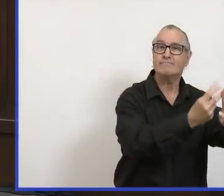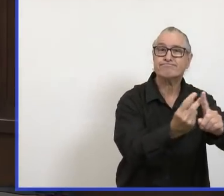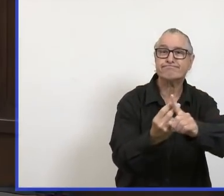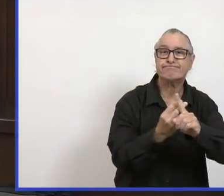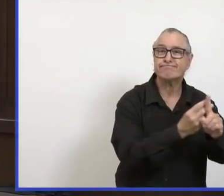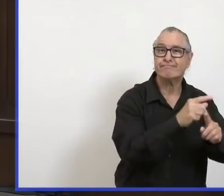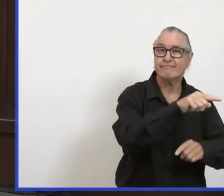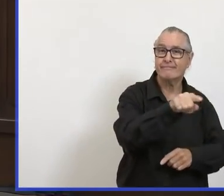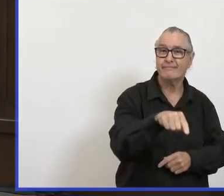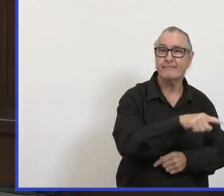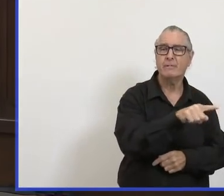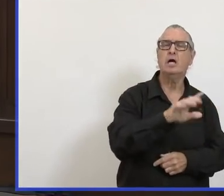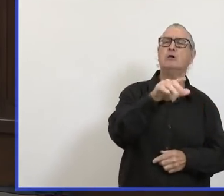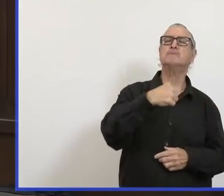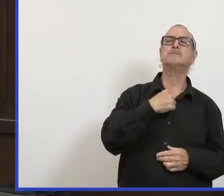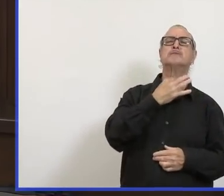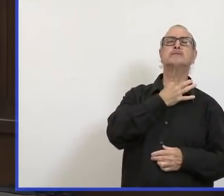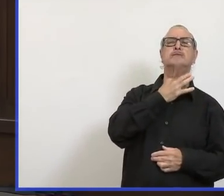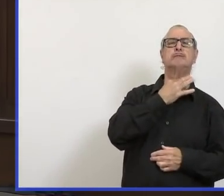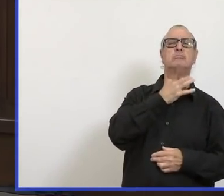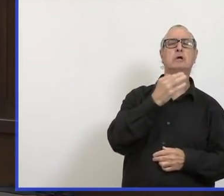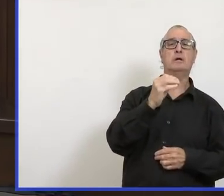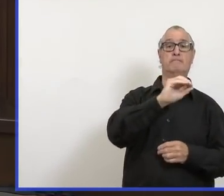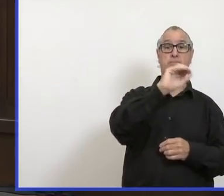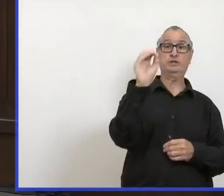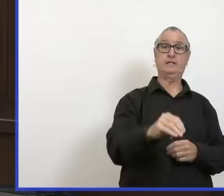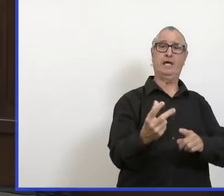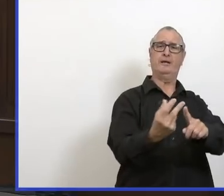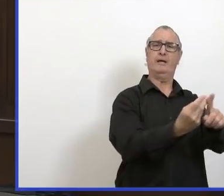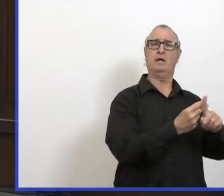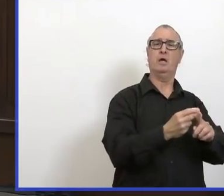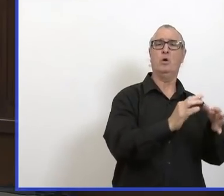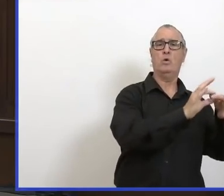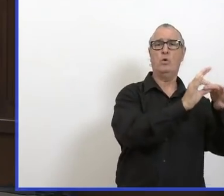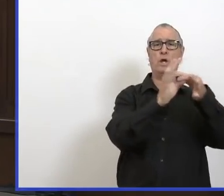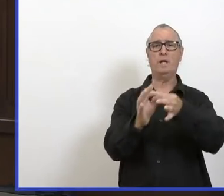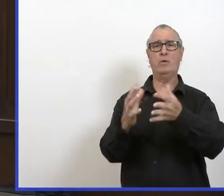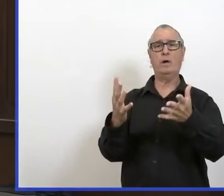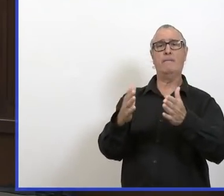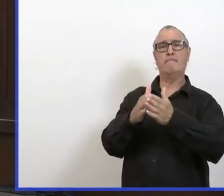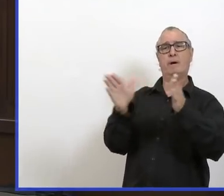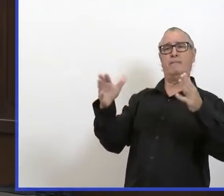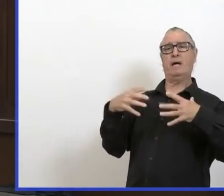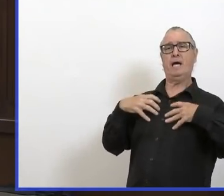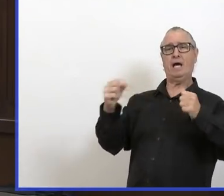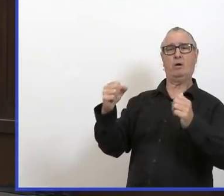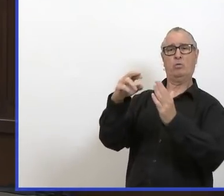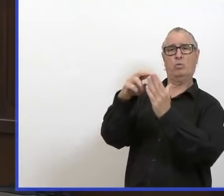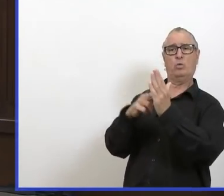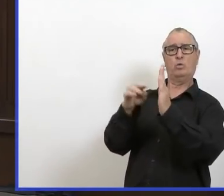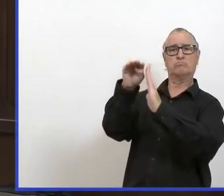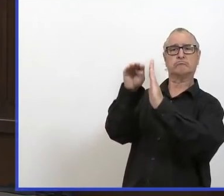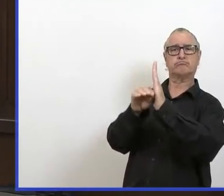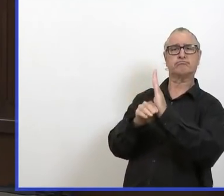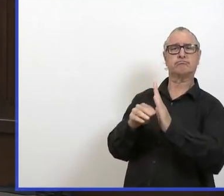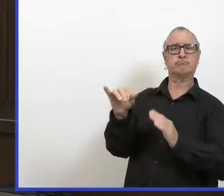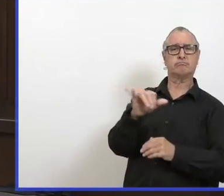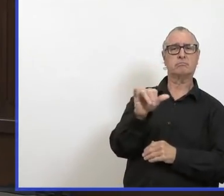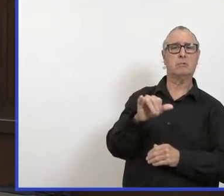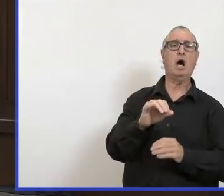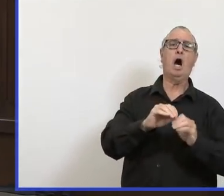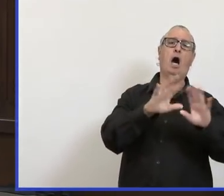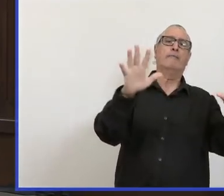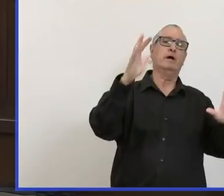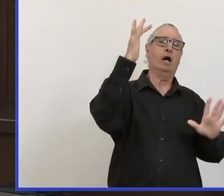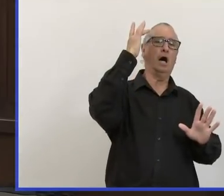into the formulation of public health orders? I mean, obviously, the healthcare system and the burden on it, the overburden,